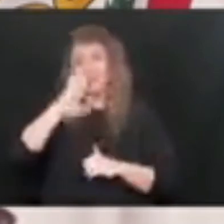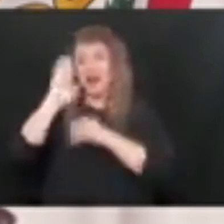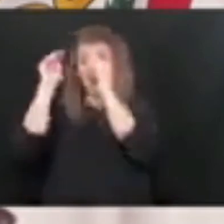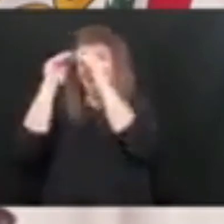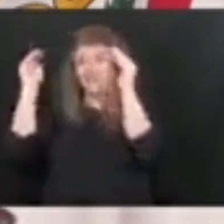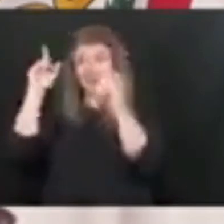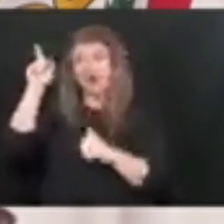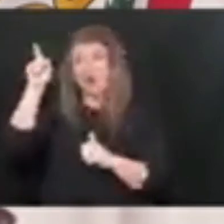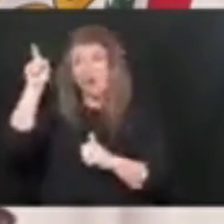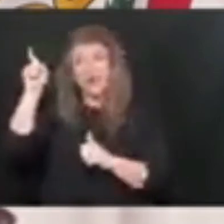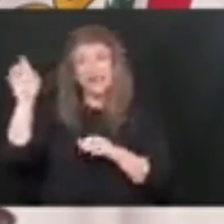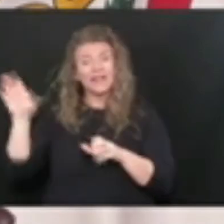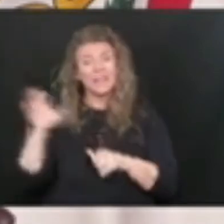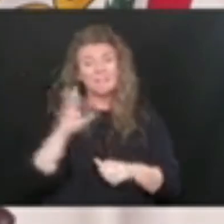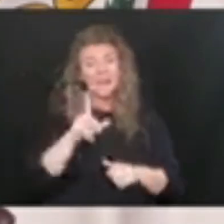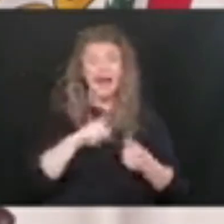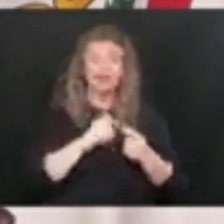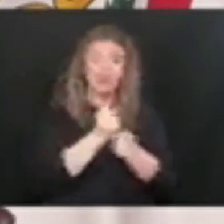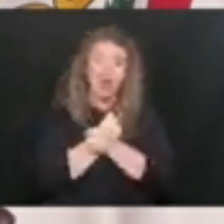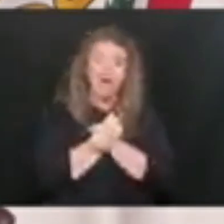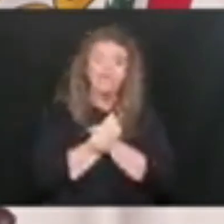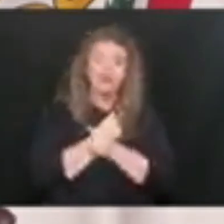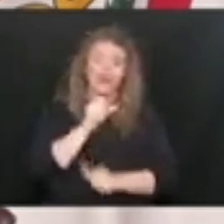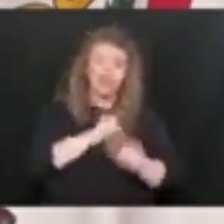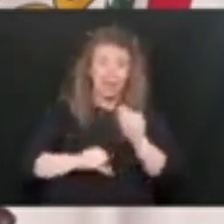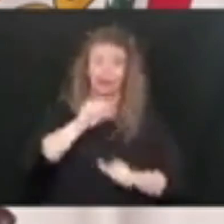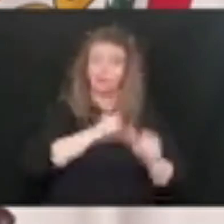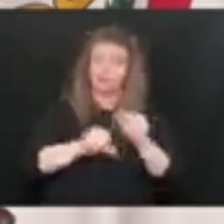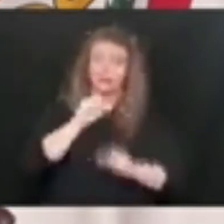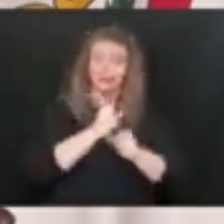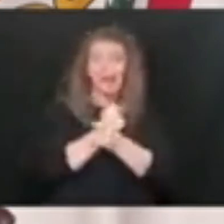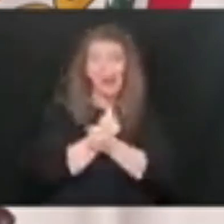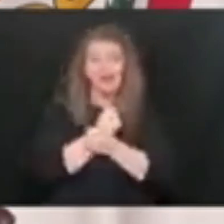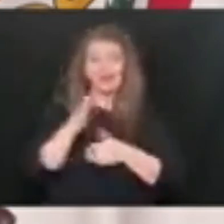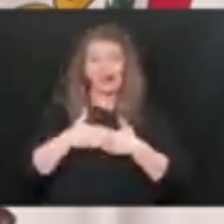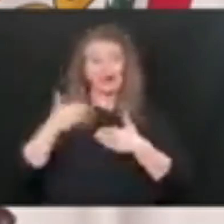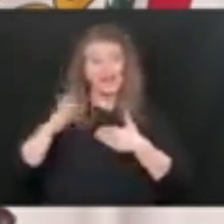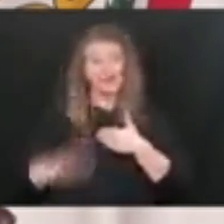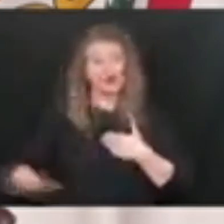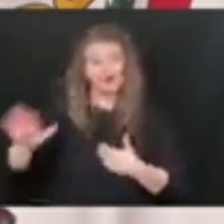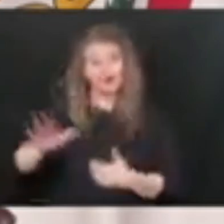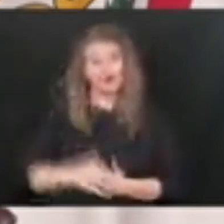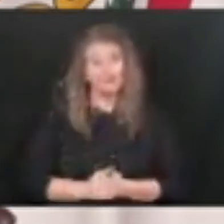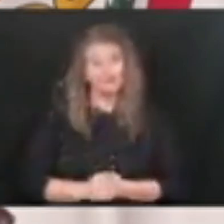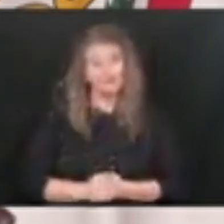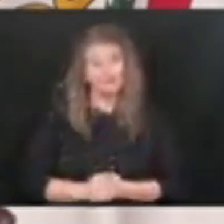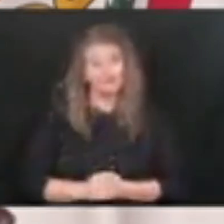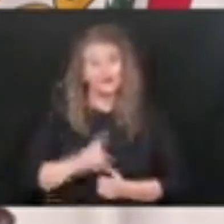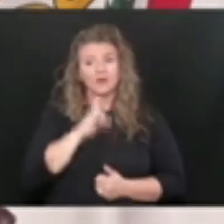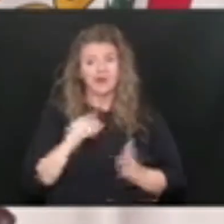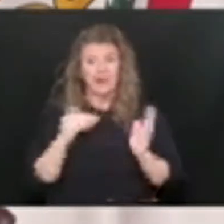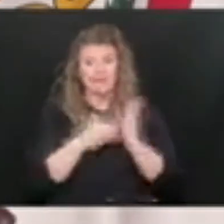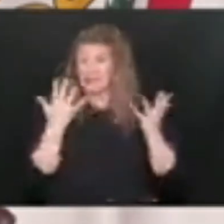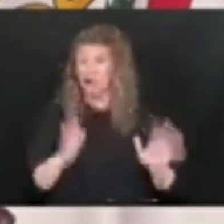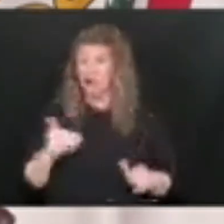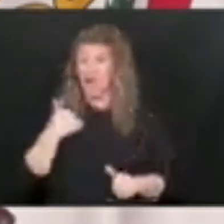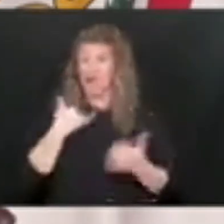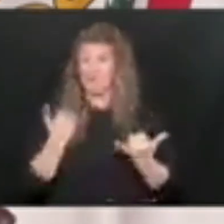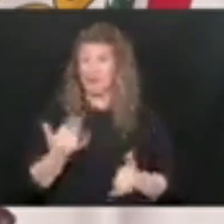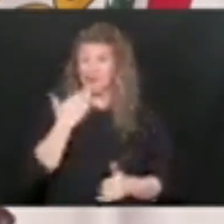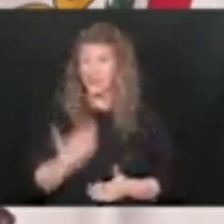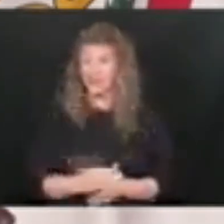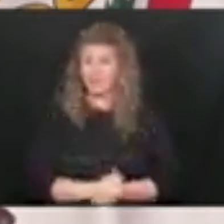get back to doing what I said, loving each other and loving your neighbor. So nevertheless, that's all I've got right now. Thank